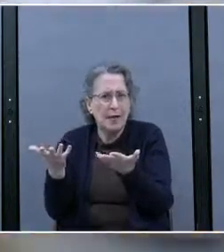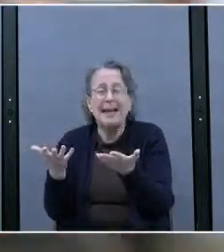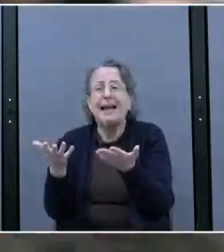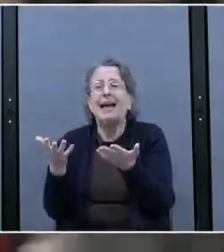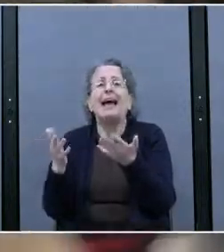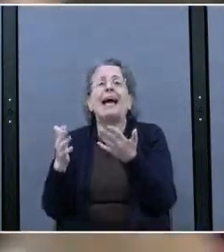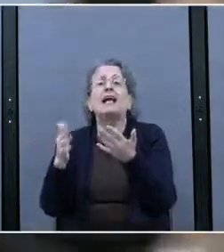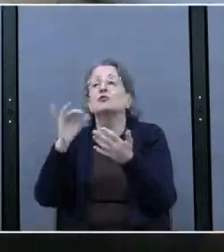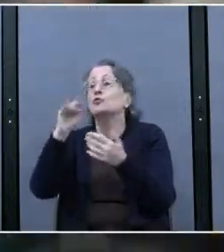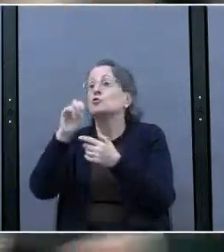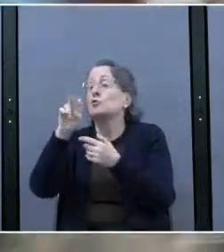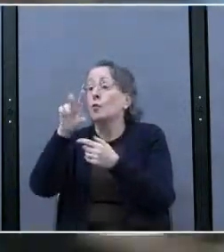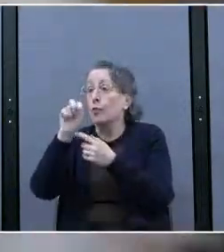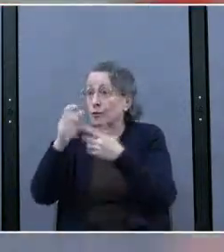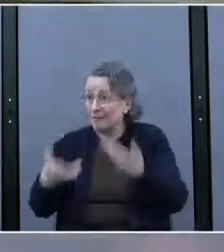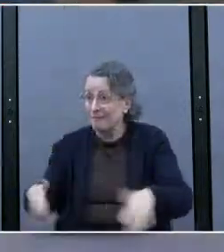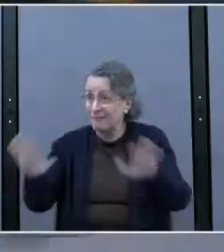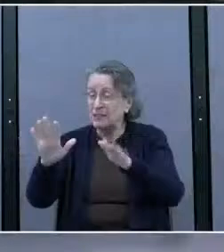John, you want to speak? Okay.